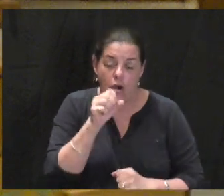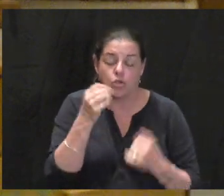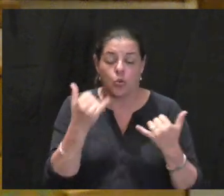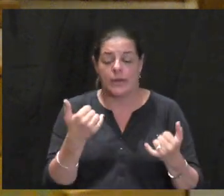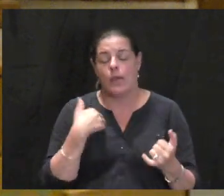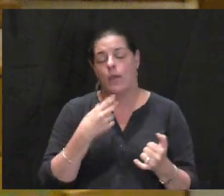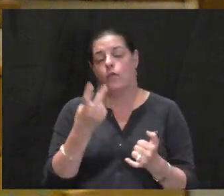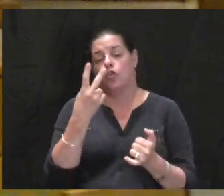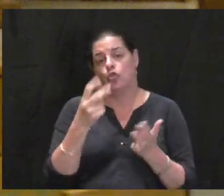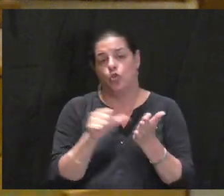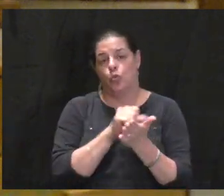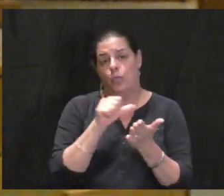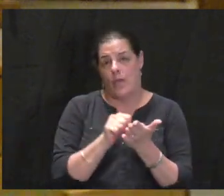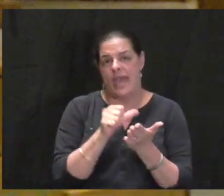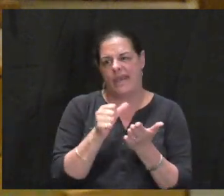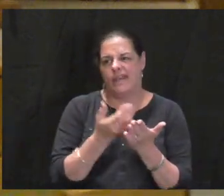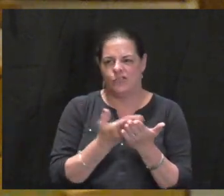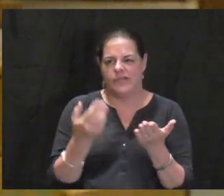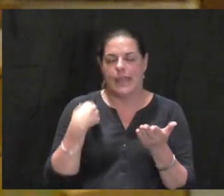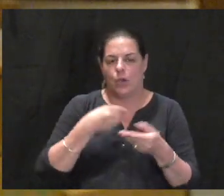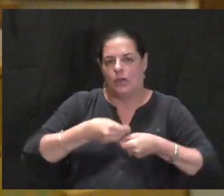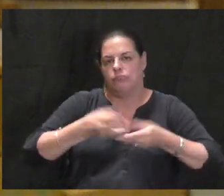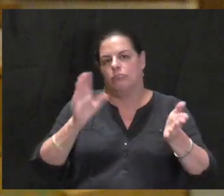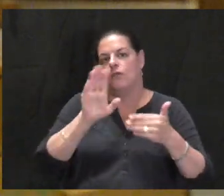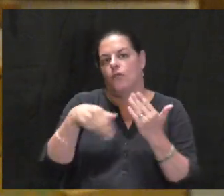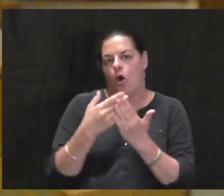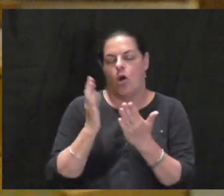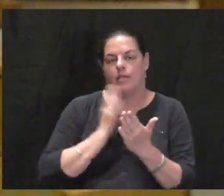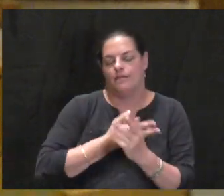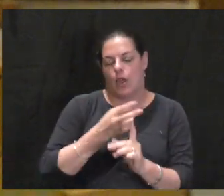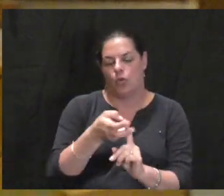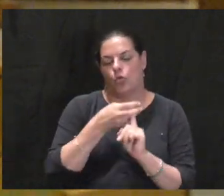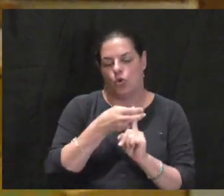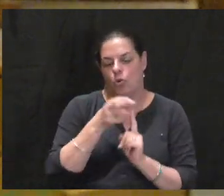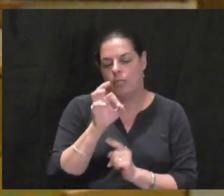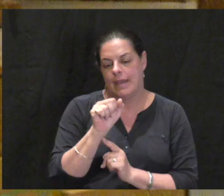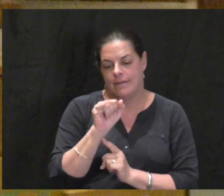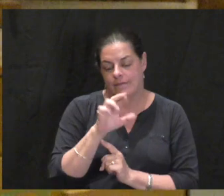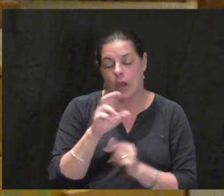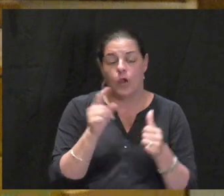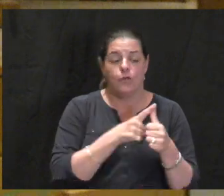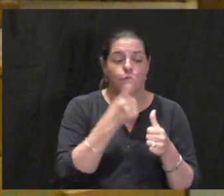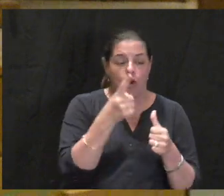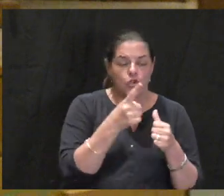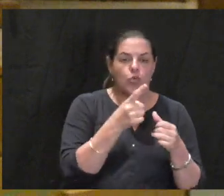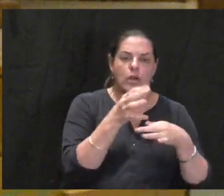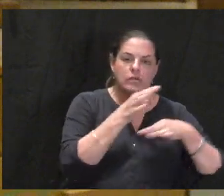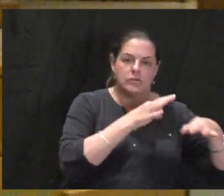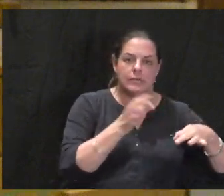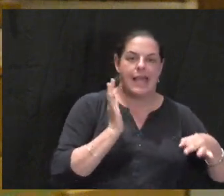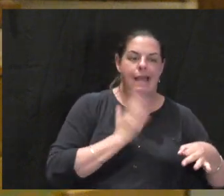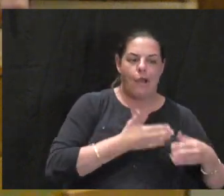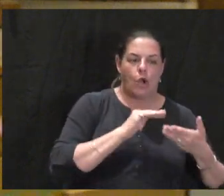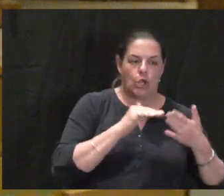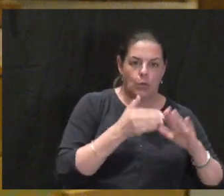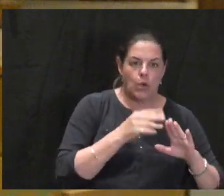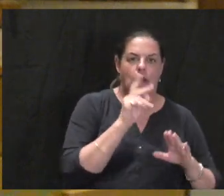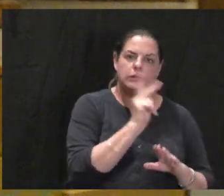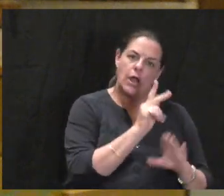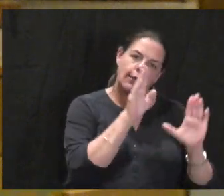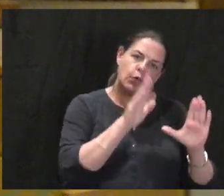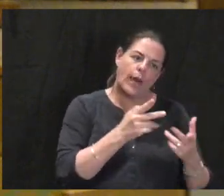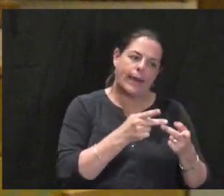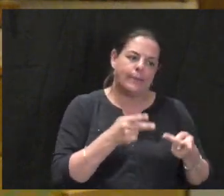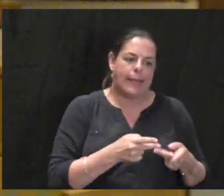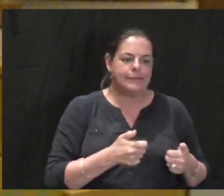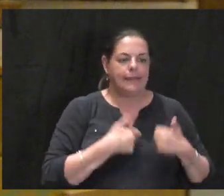live and a great place to work. And then the backside gives some kind of demographic information about our district. The last piece, which Prentice shouts